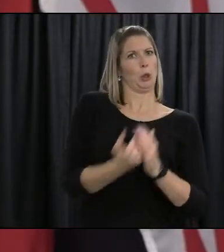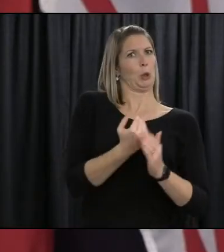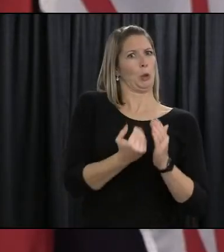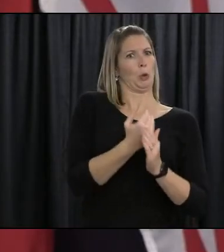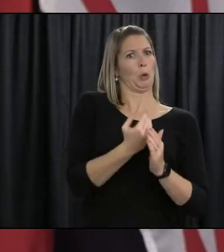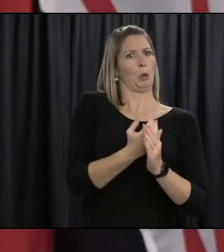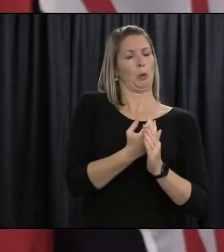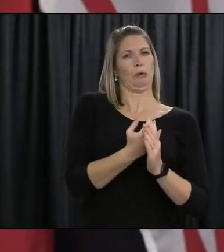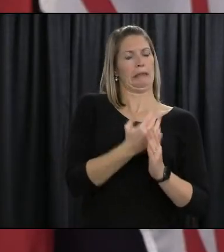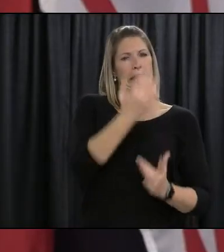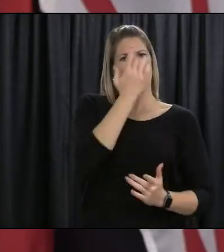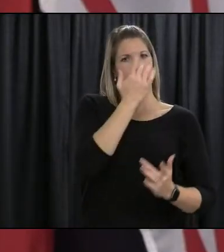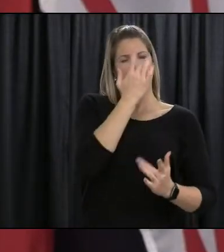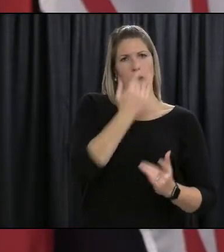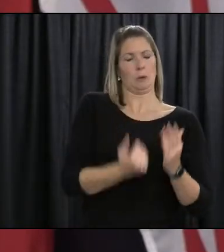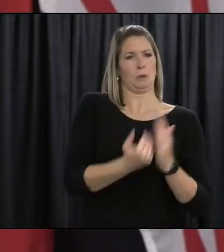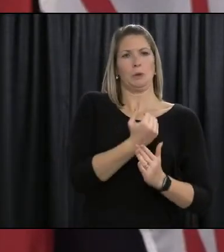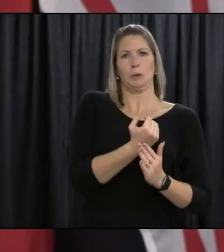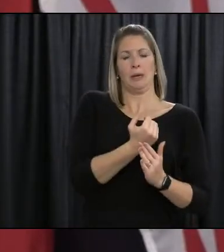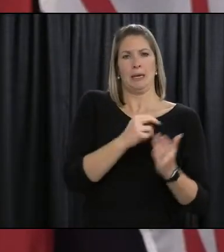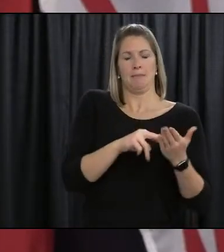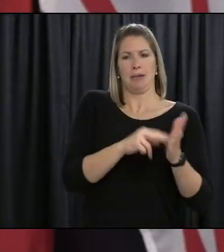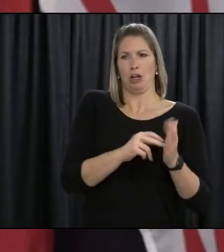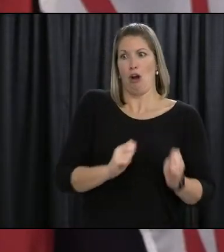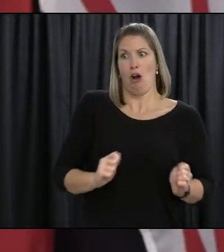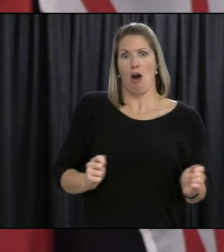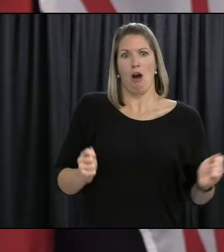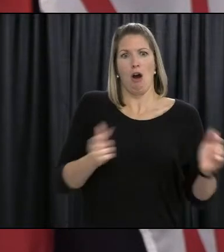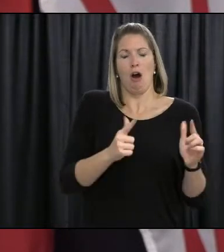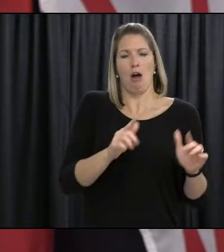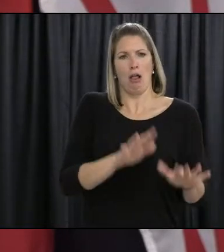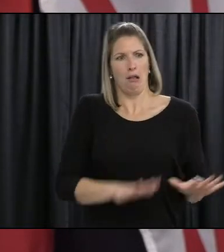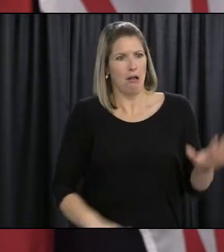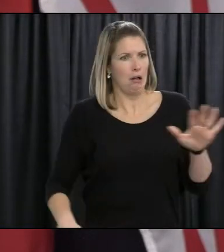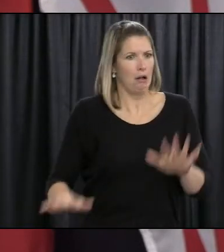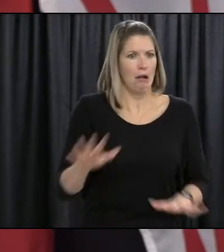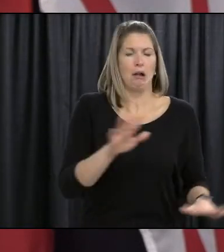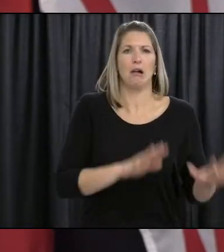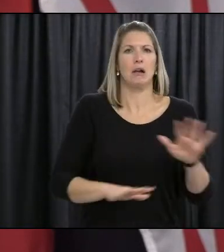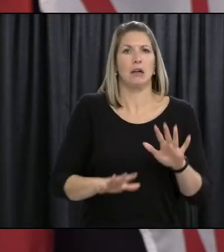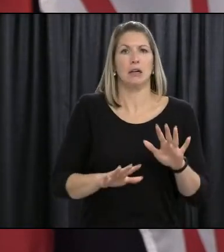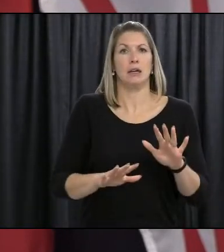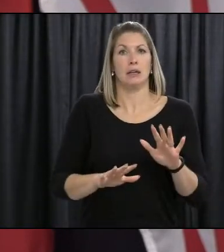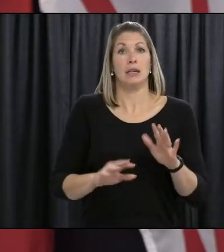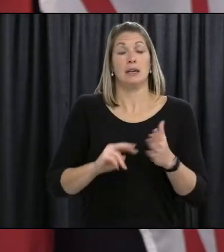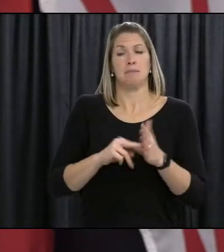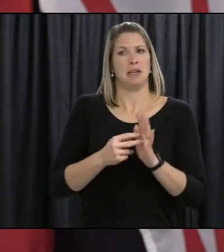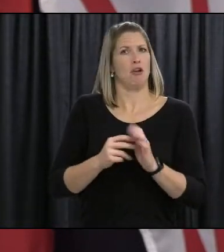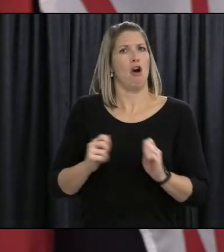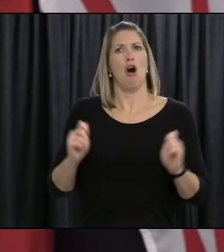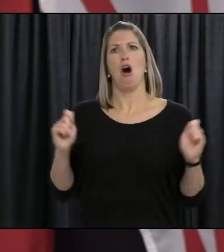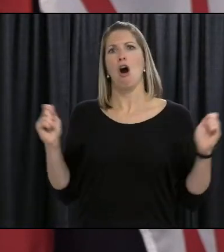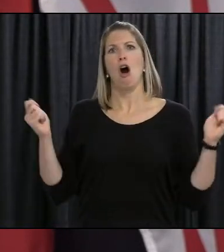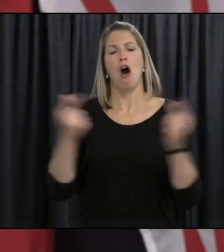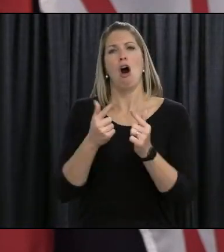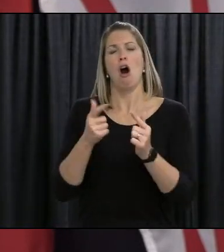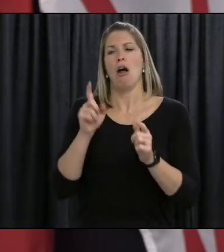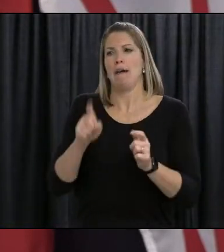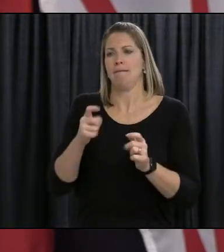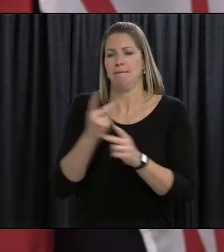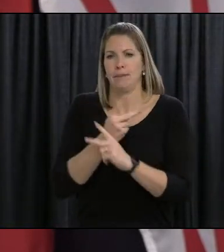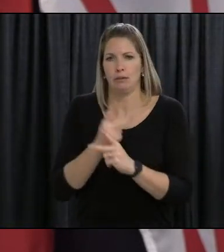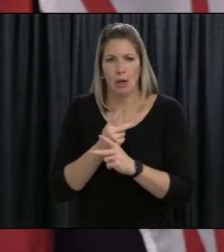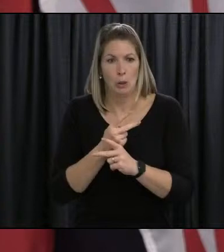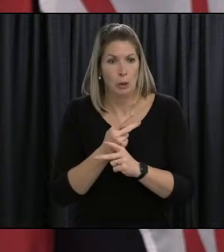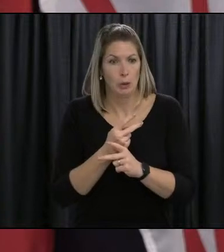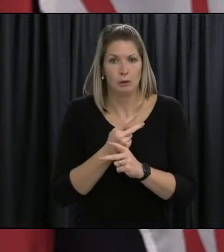the challenges we have had here has been around managing uncertainty. And the facts are, as Dr. Fitzgerald laid out, that